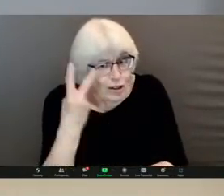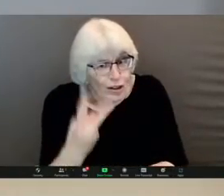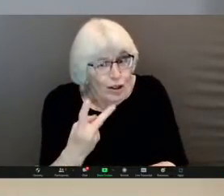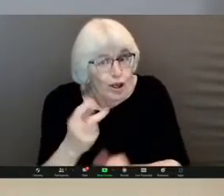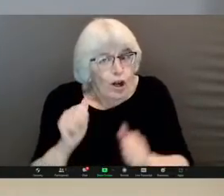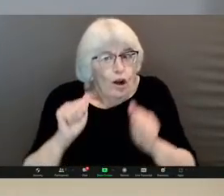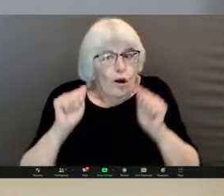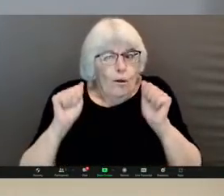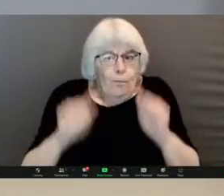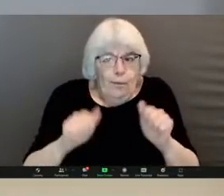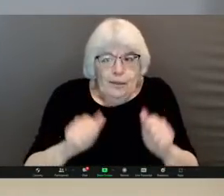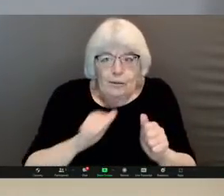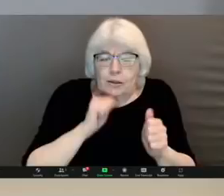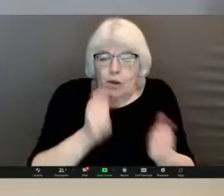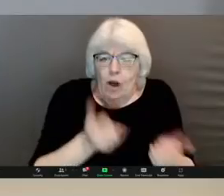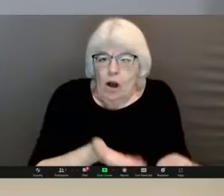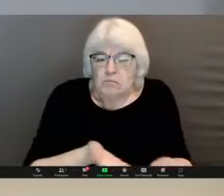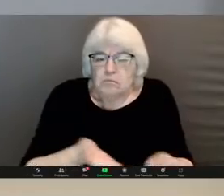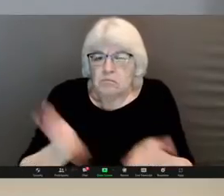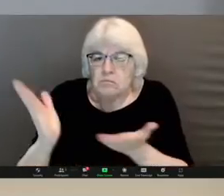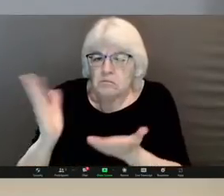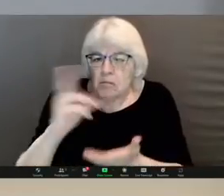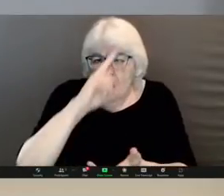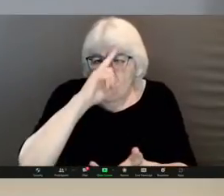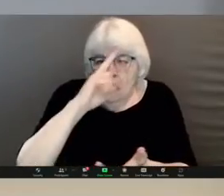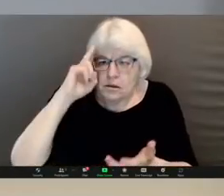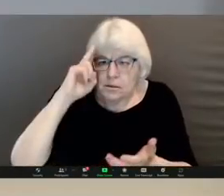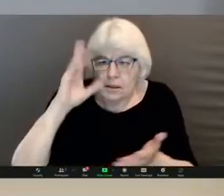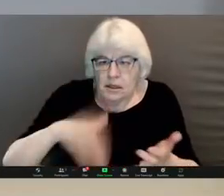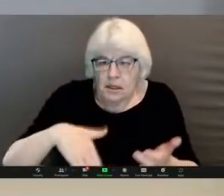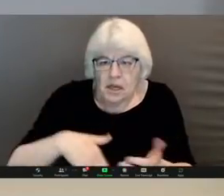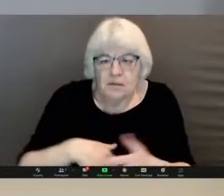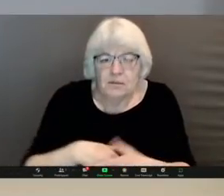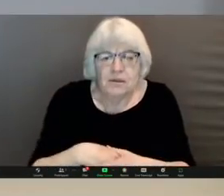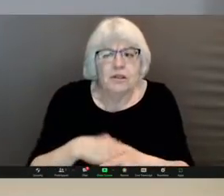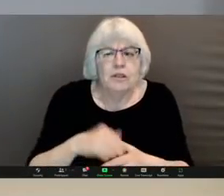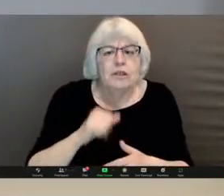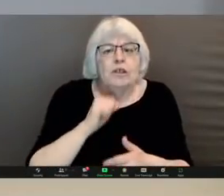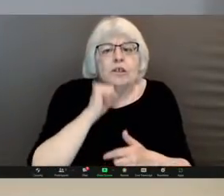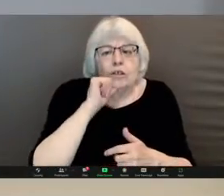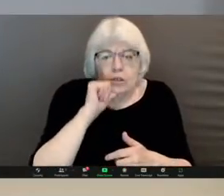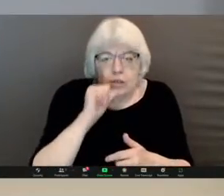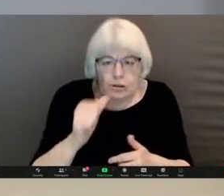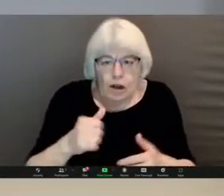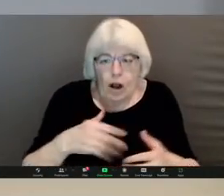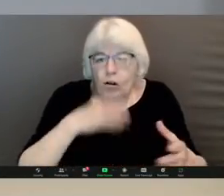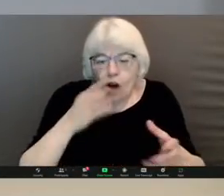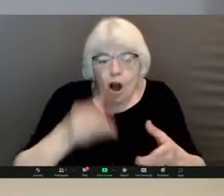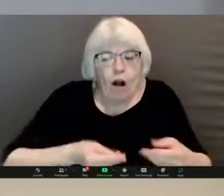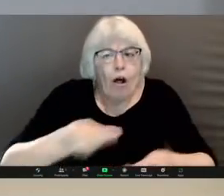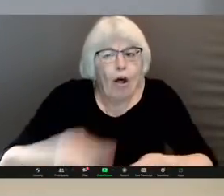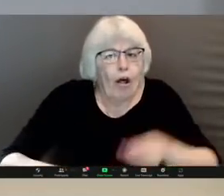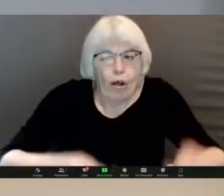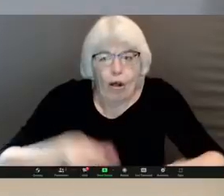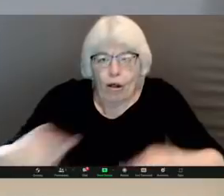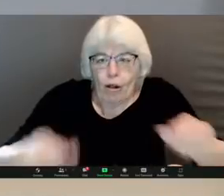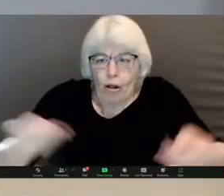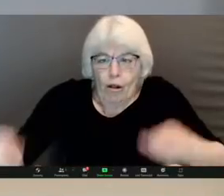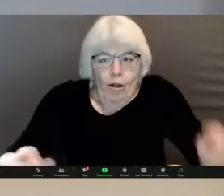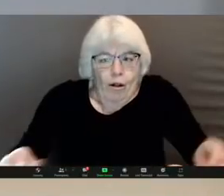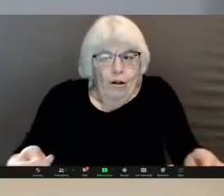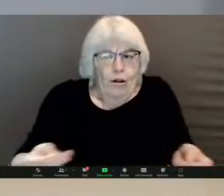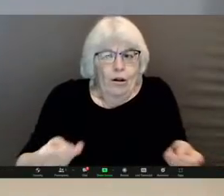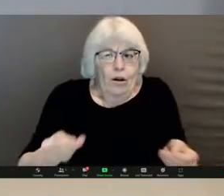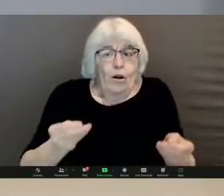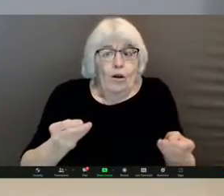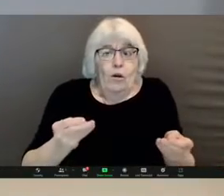Individuals who are unvaccinated are 36 times more likely to be hospitalized compared to those